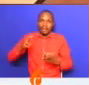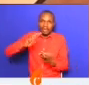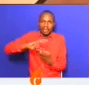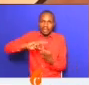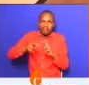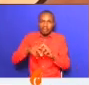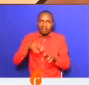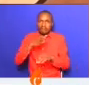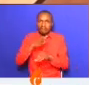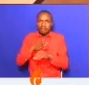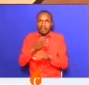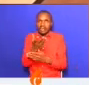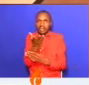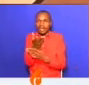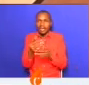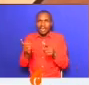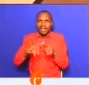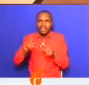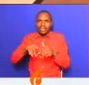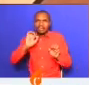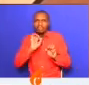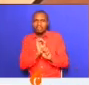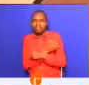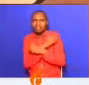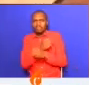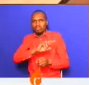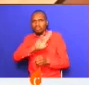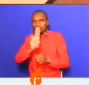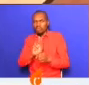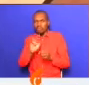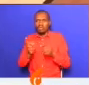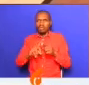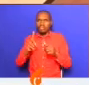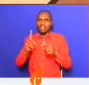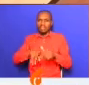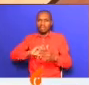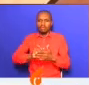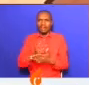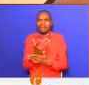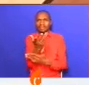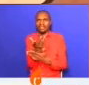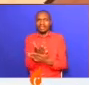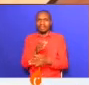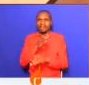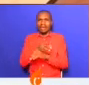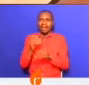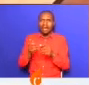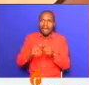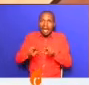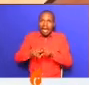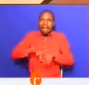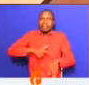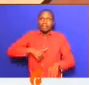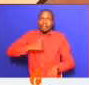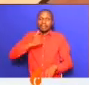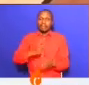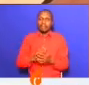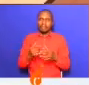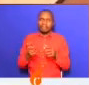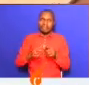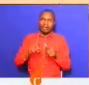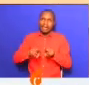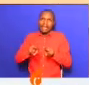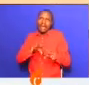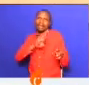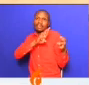letters. You cannot purport to fake a letter to award yourself a